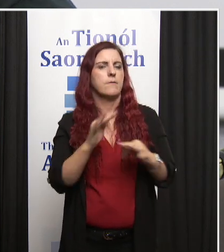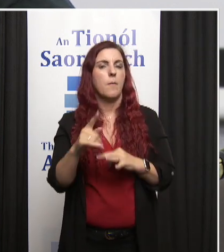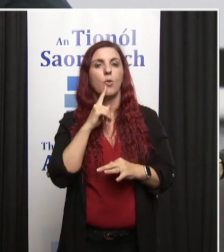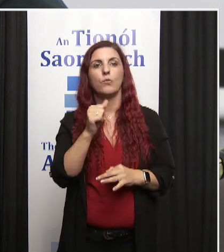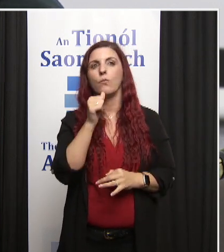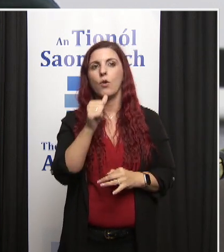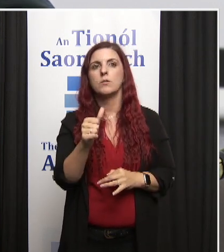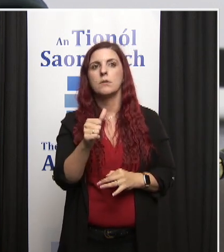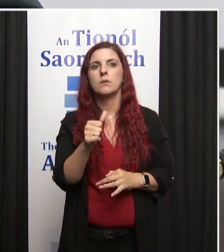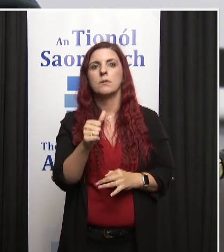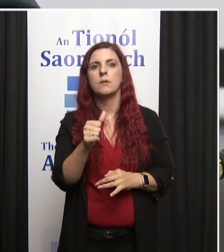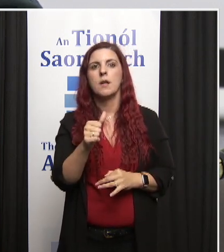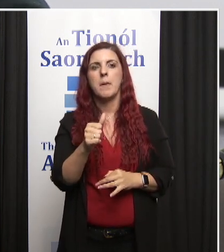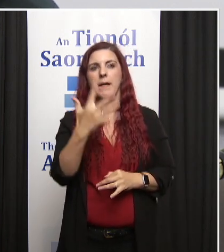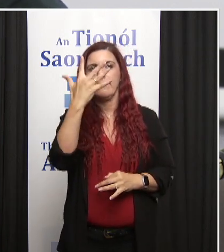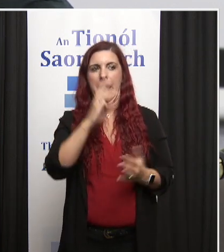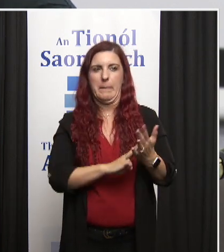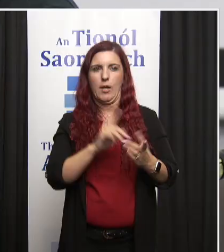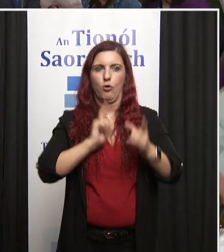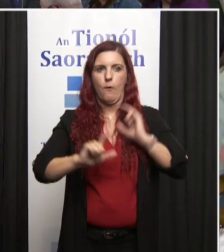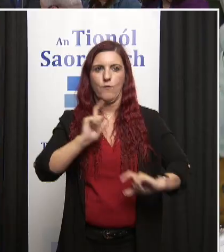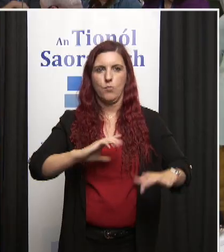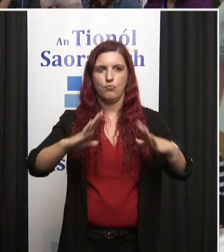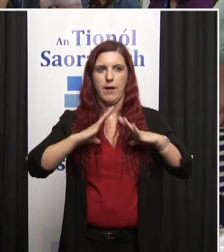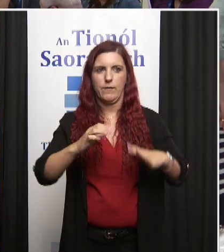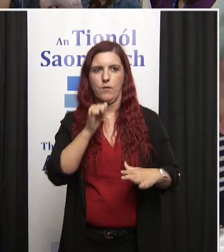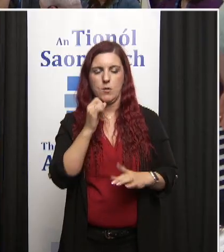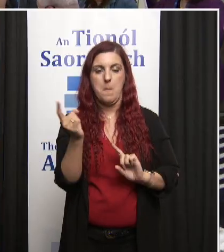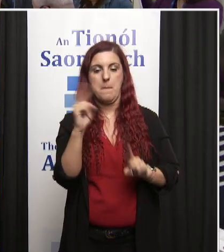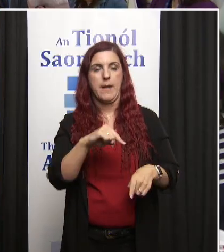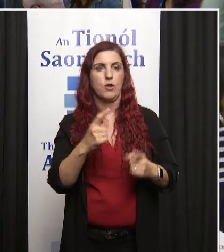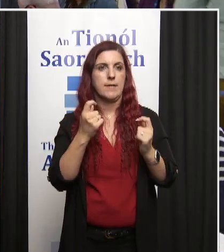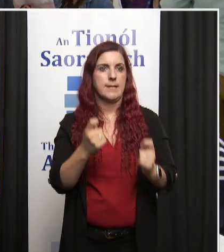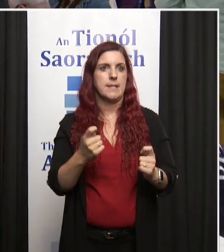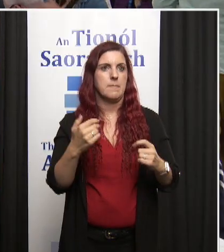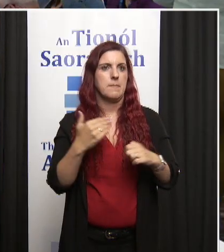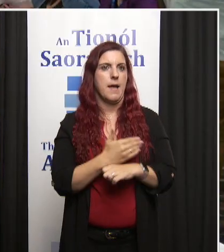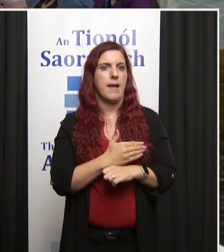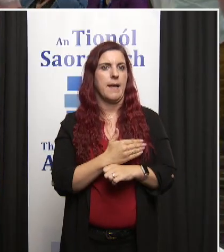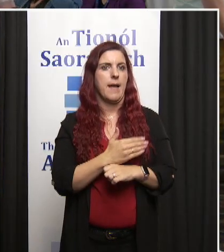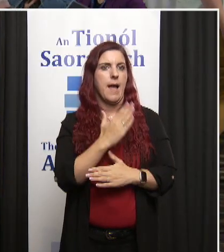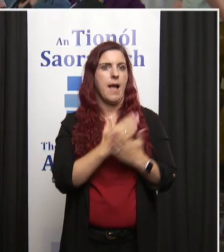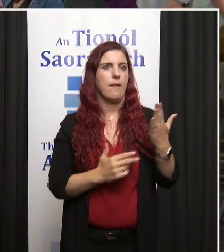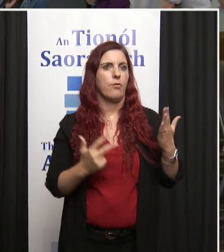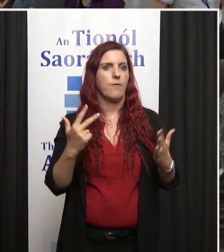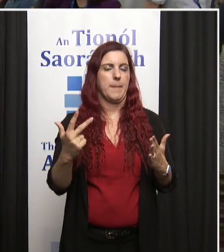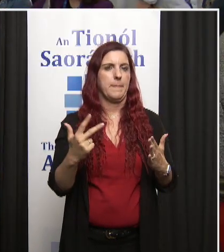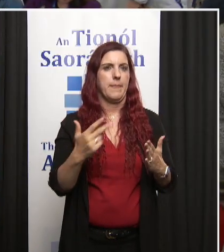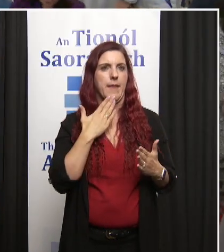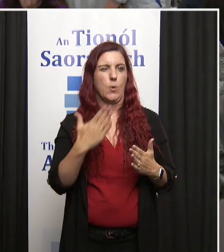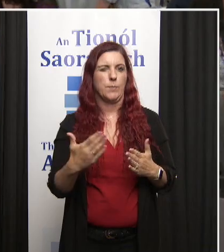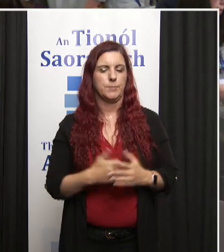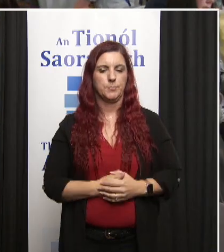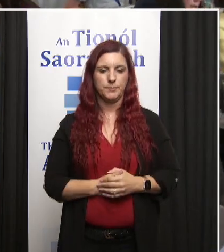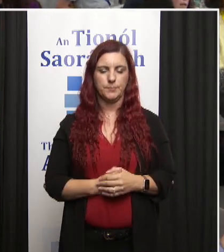I propose a 5-minute comfort break, so it could be all back in their seats by 15:30, that's 3:30. Thank you.